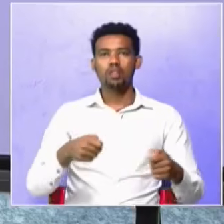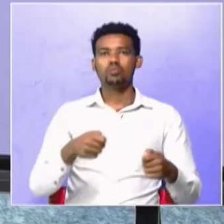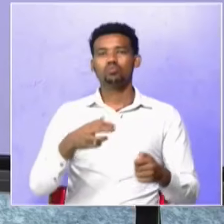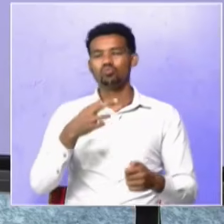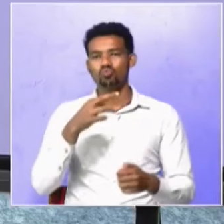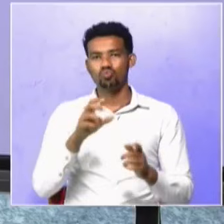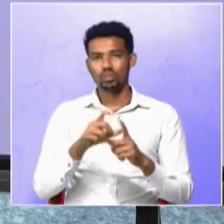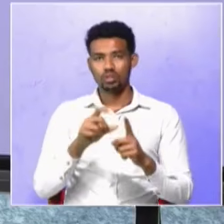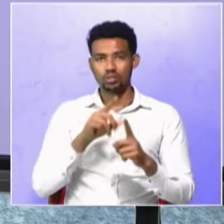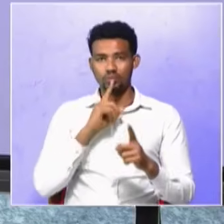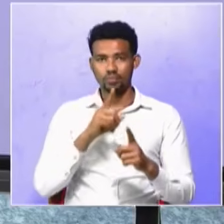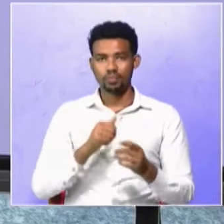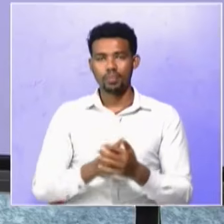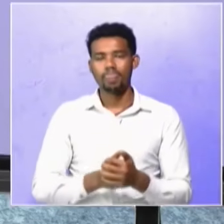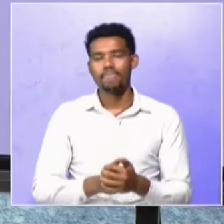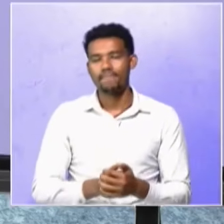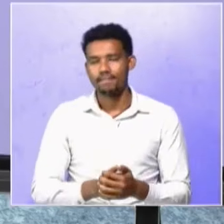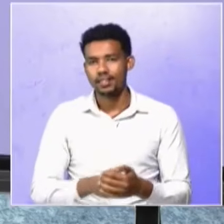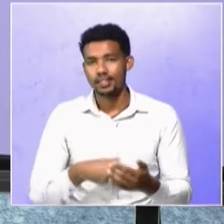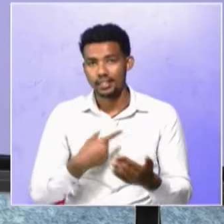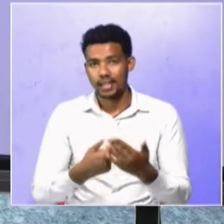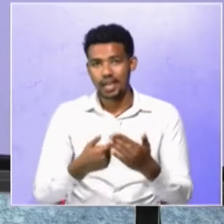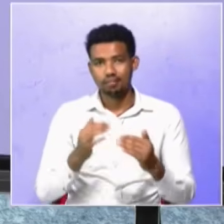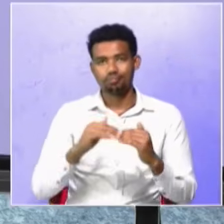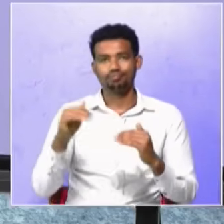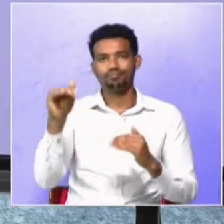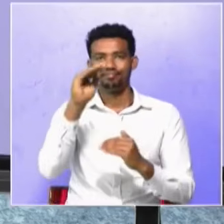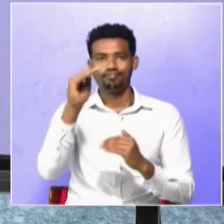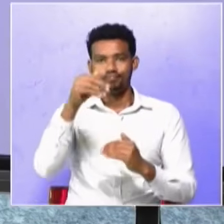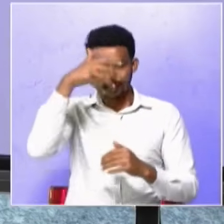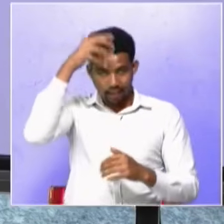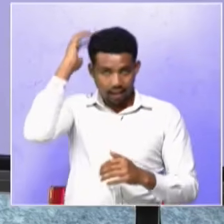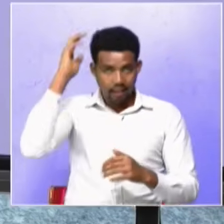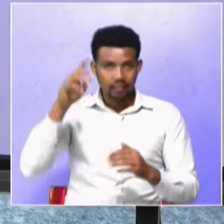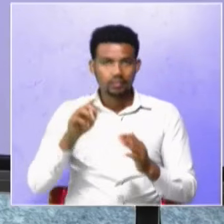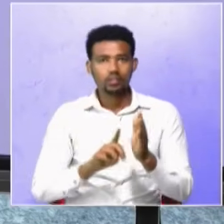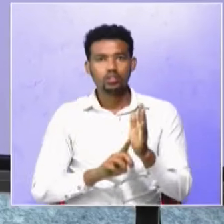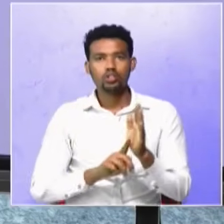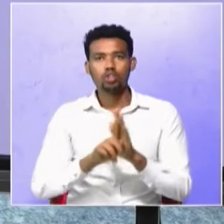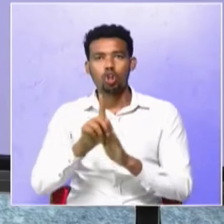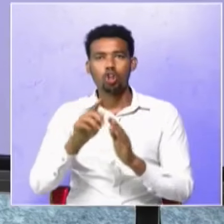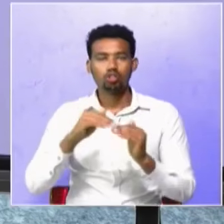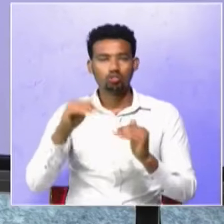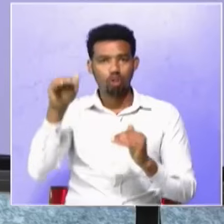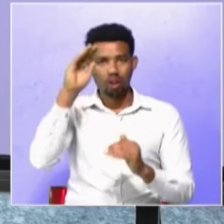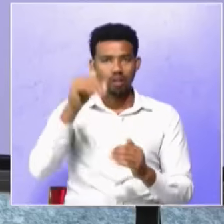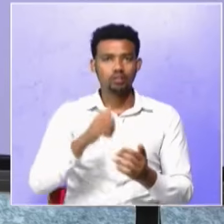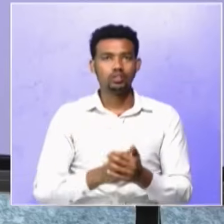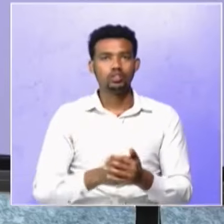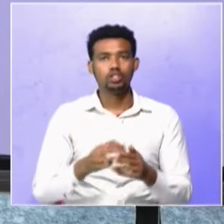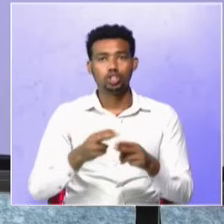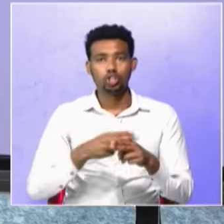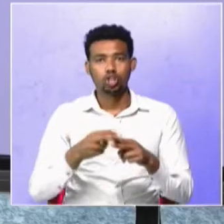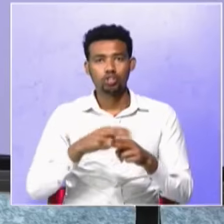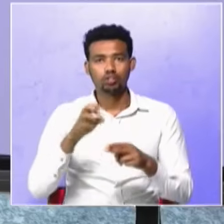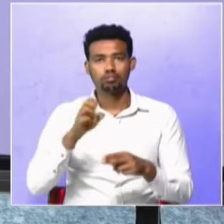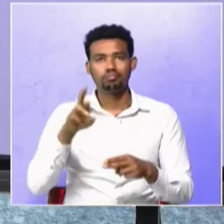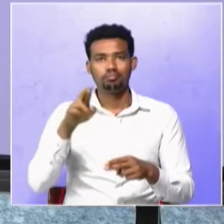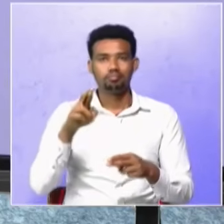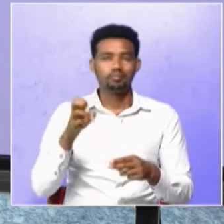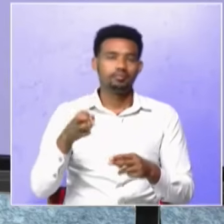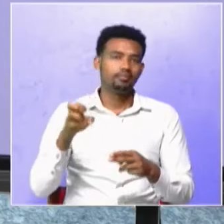Big, bigger than lion. So here is tall, taller, short, shorter, big,